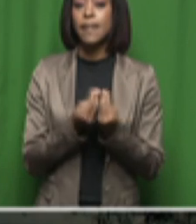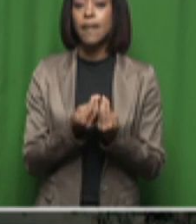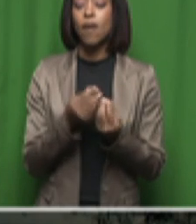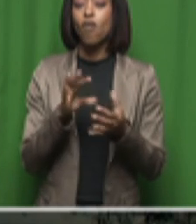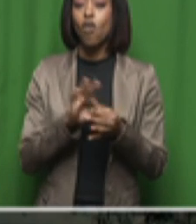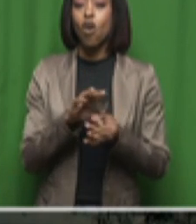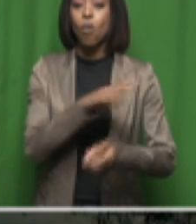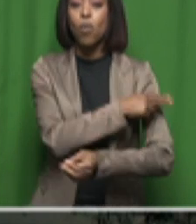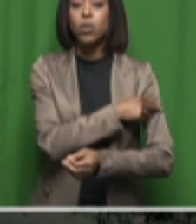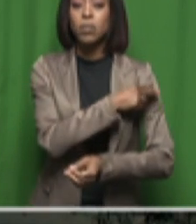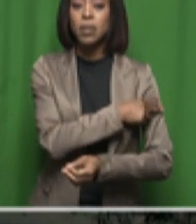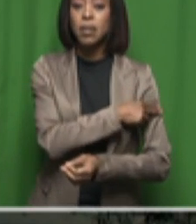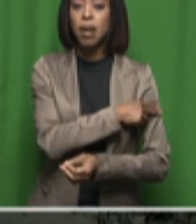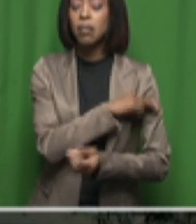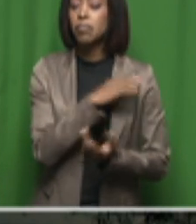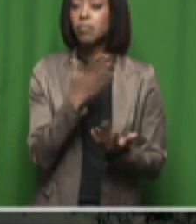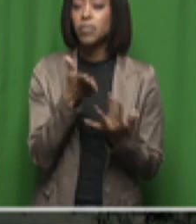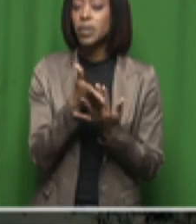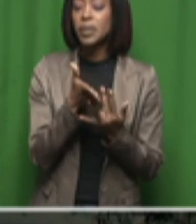Home-Spital?